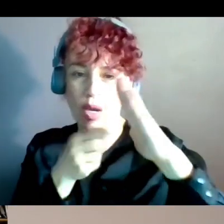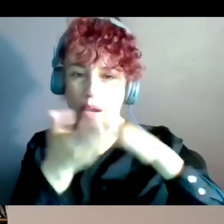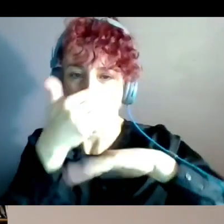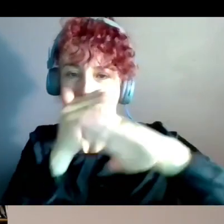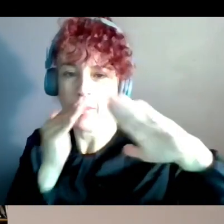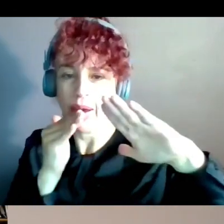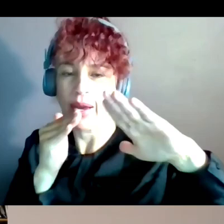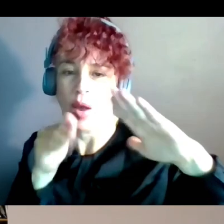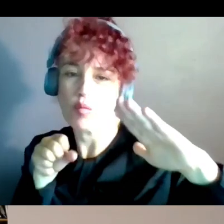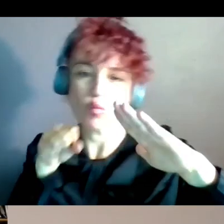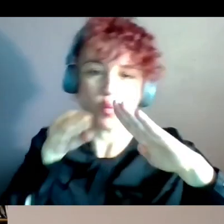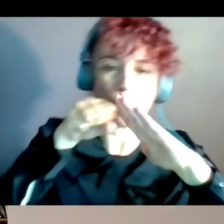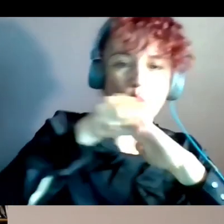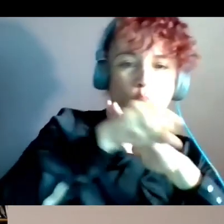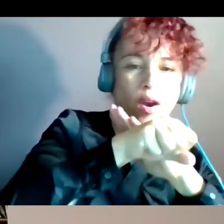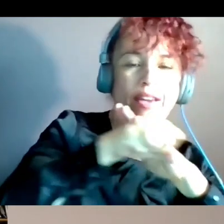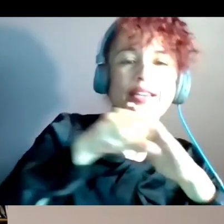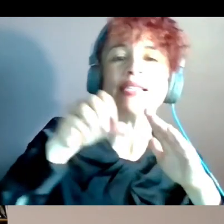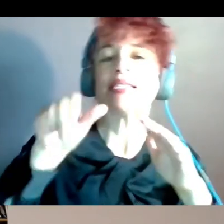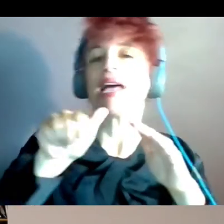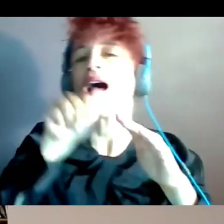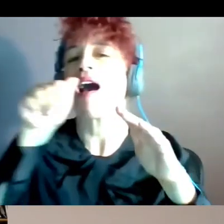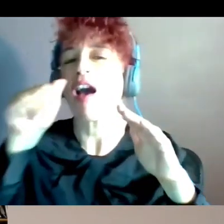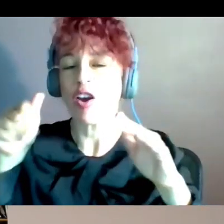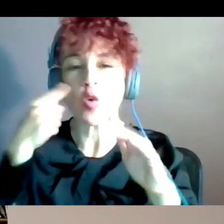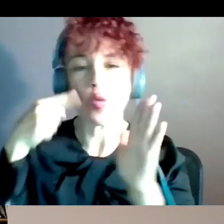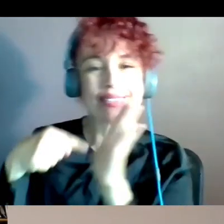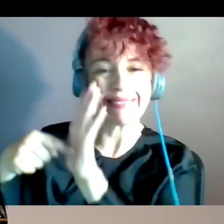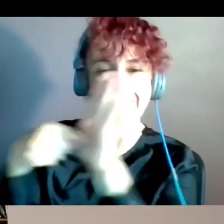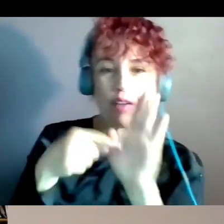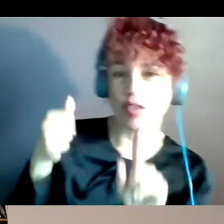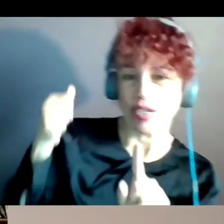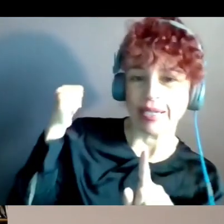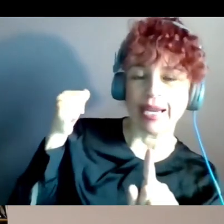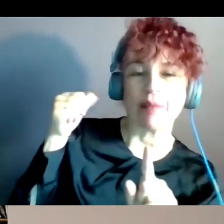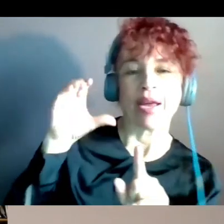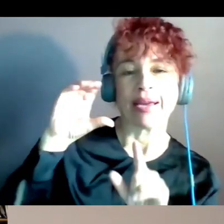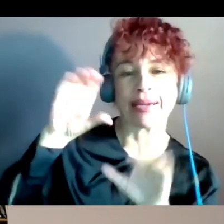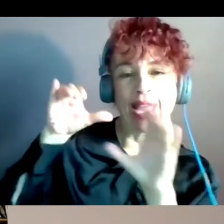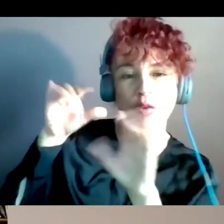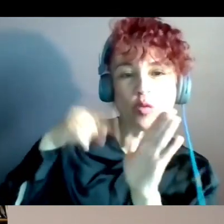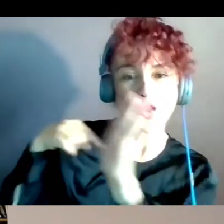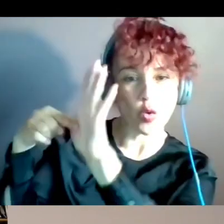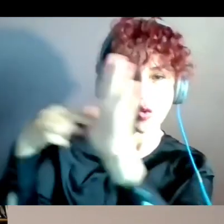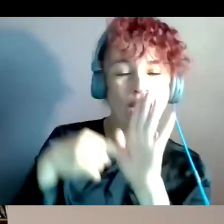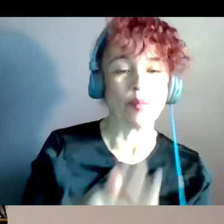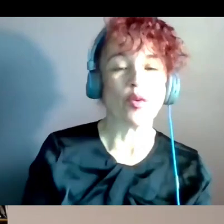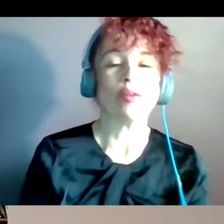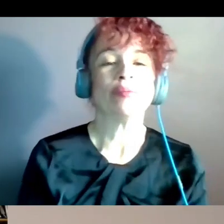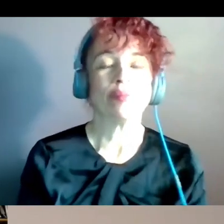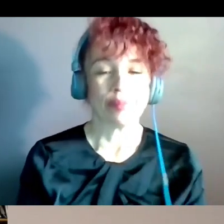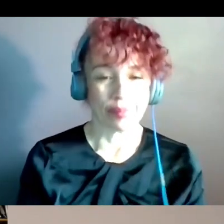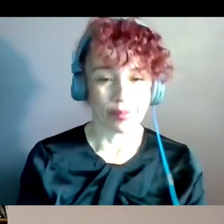whatever, and I'll laminate those together to make other carvings. I can get some examples, but that means going off camera. Do you